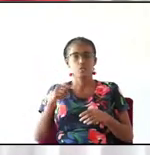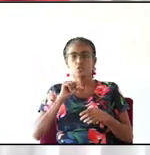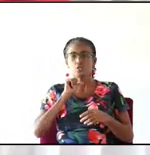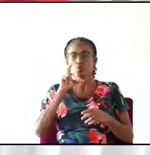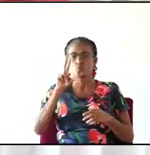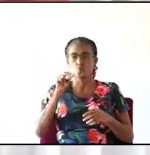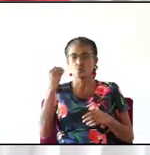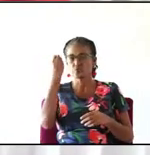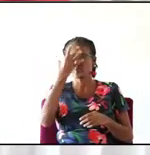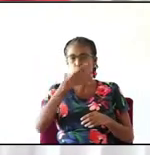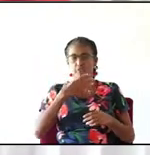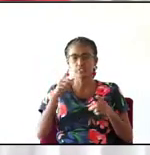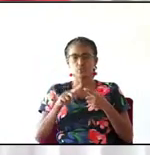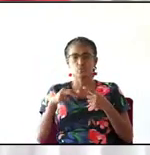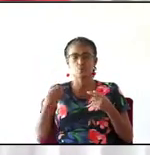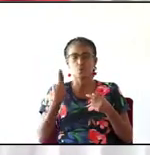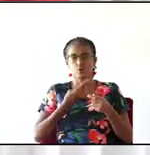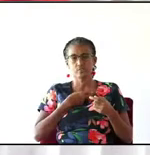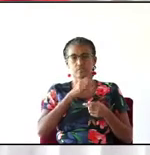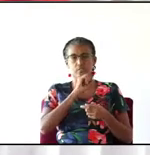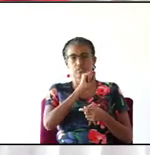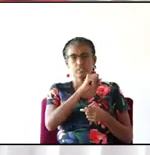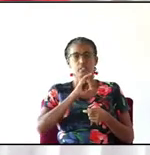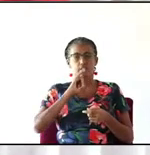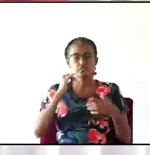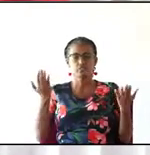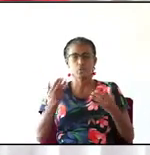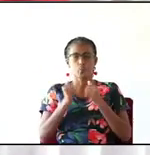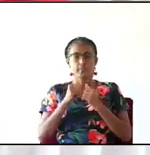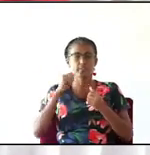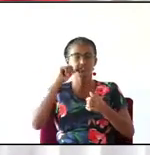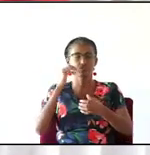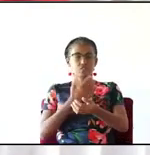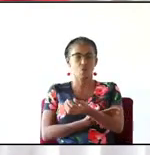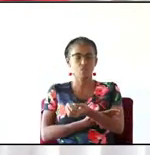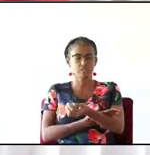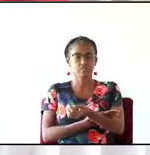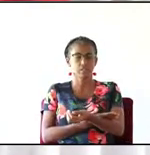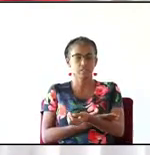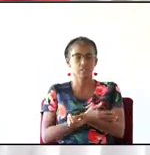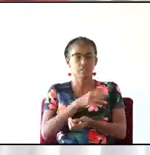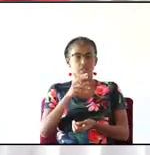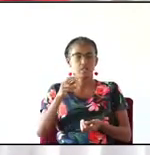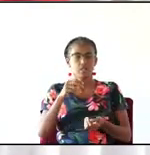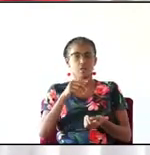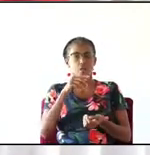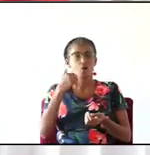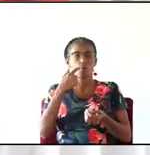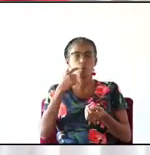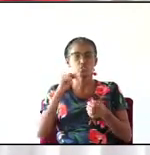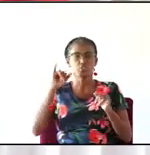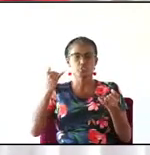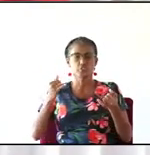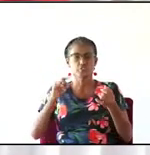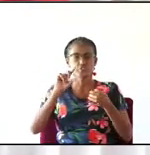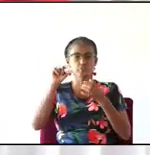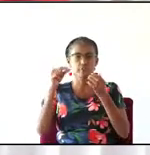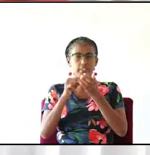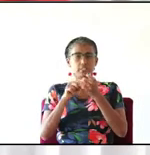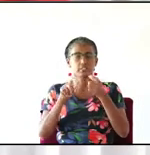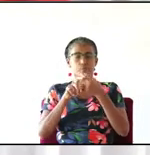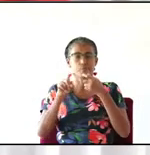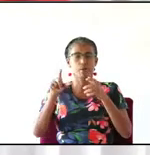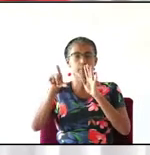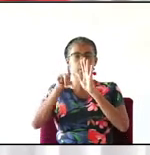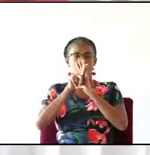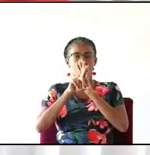Reverend Ronald Webster. He's also here with his daughter Renee, who actually just graduated from law school. We congratulate her on that.